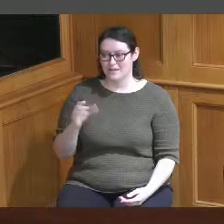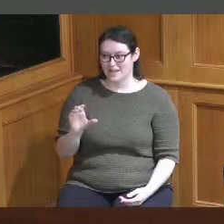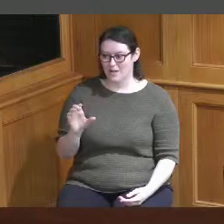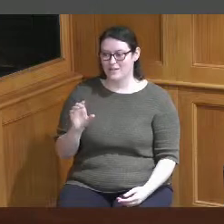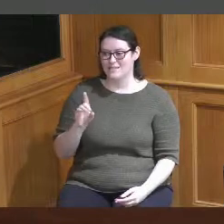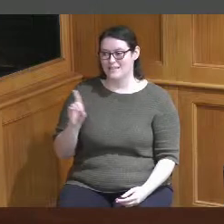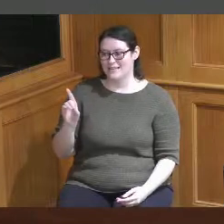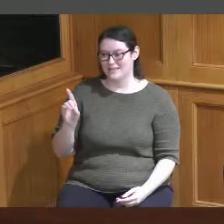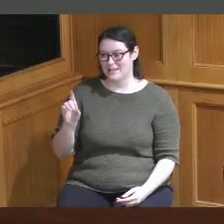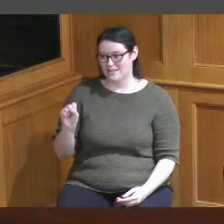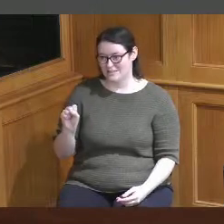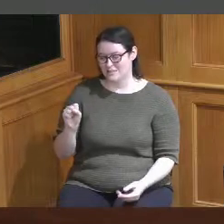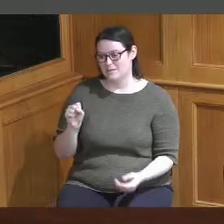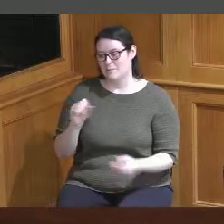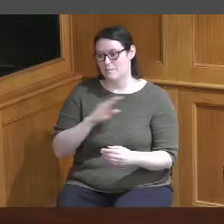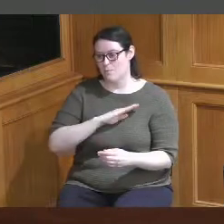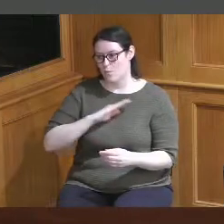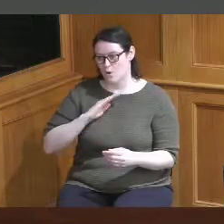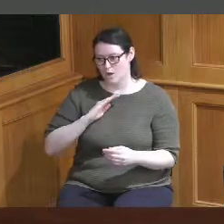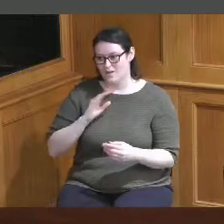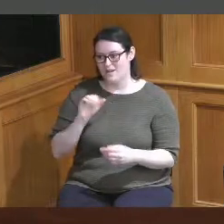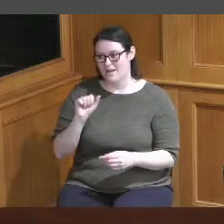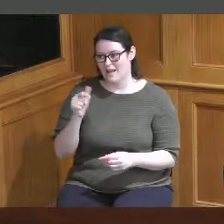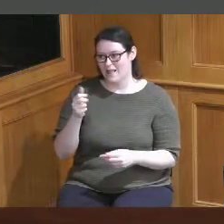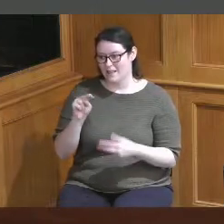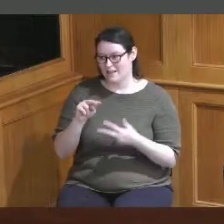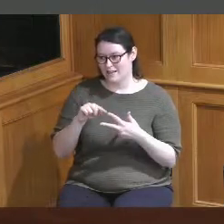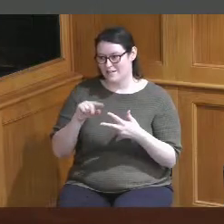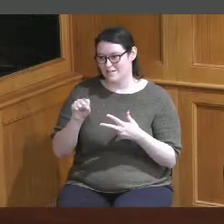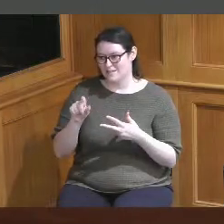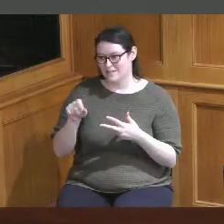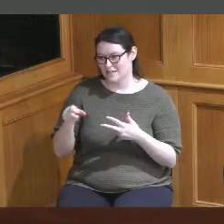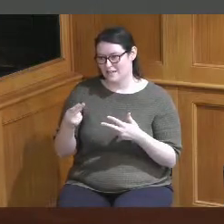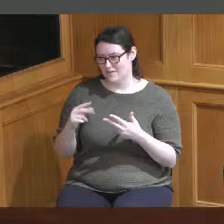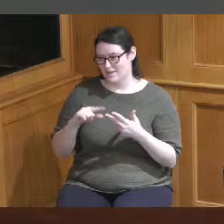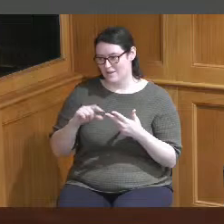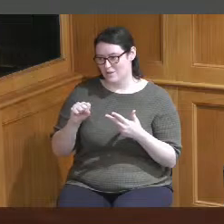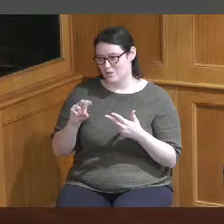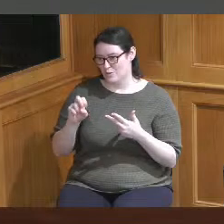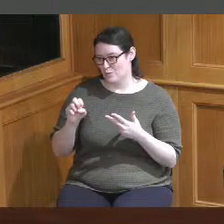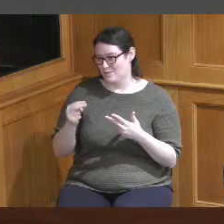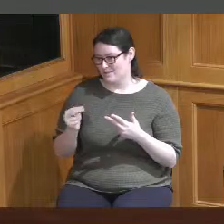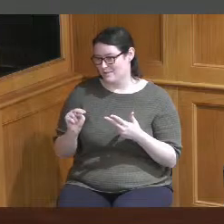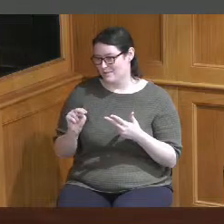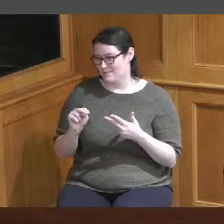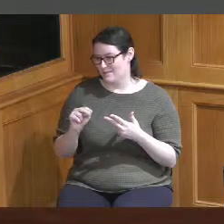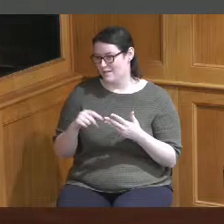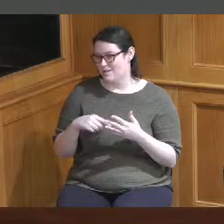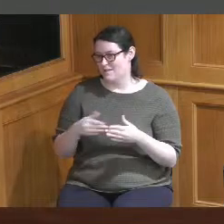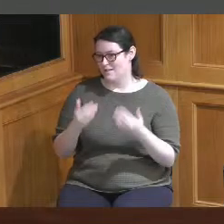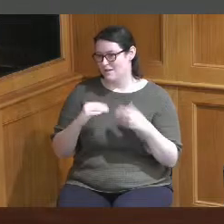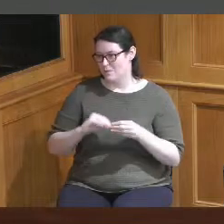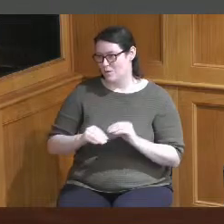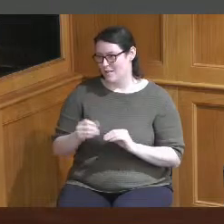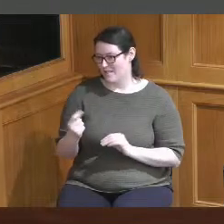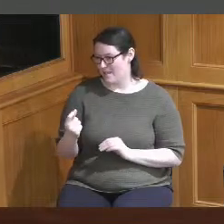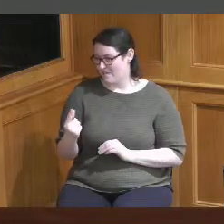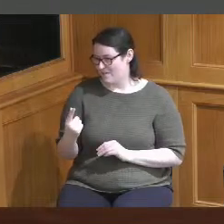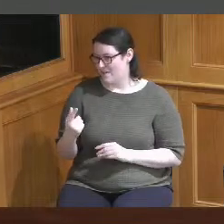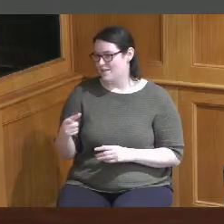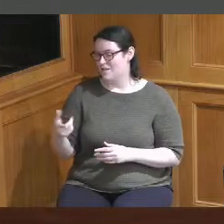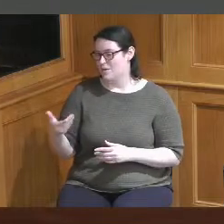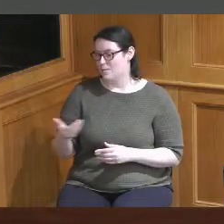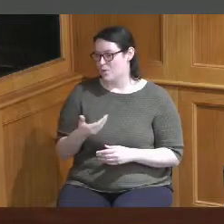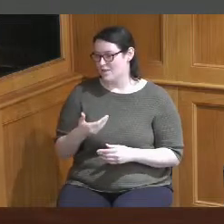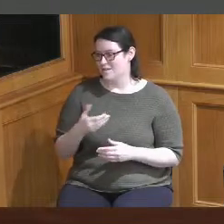Disability Services Board, Alan Abes, Stephen Jones, and Susan Kohler. Item number 11 is a resolution appointing members